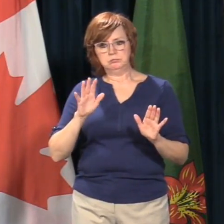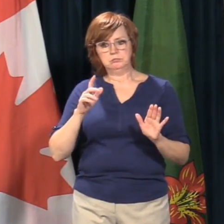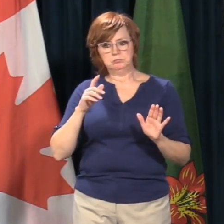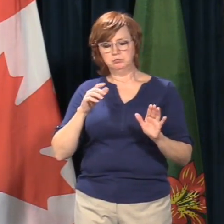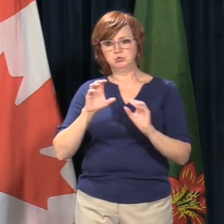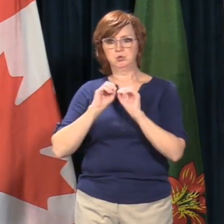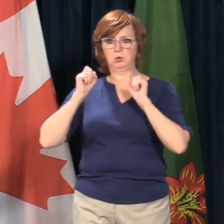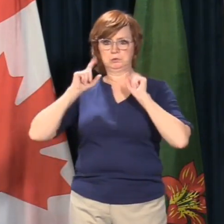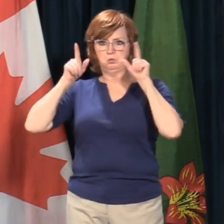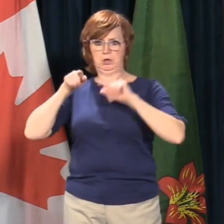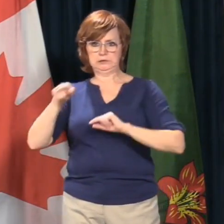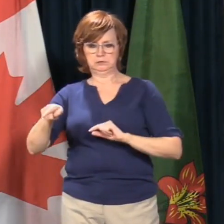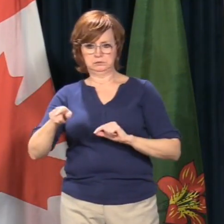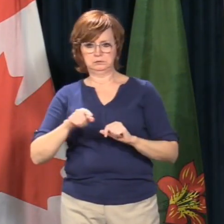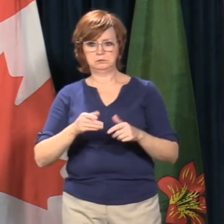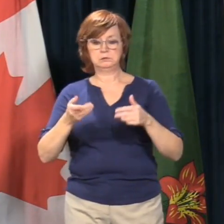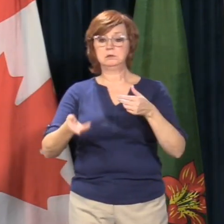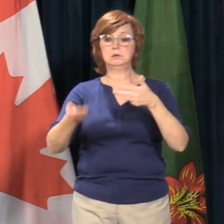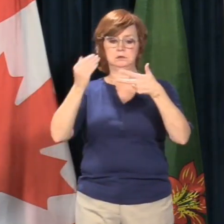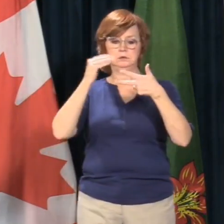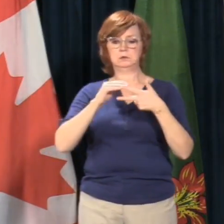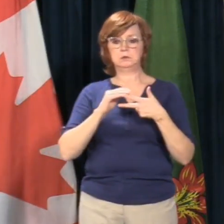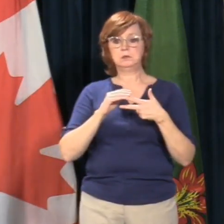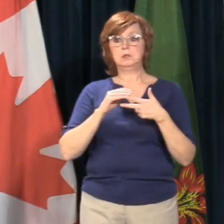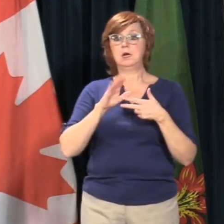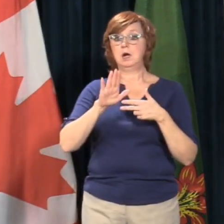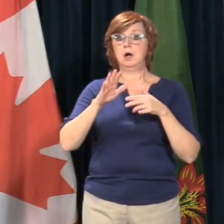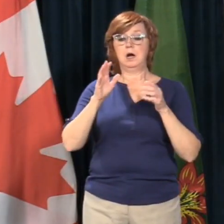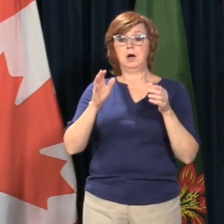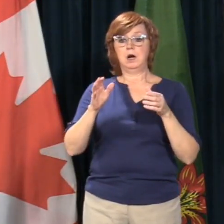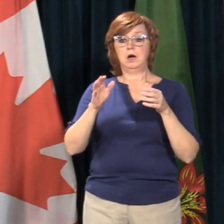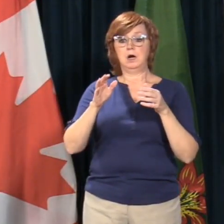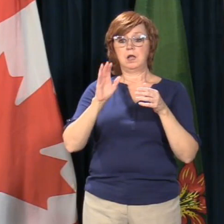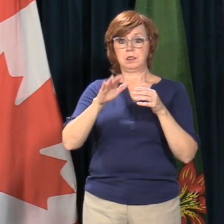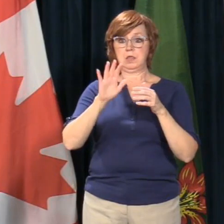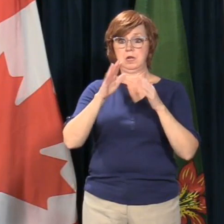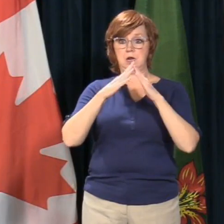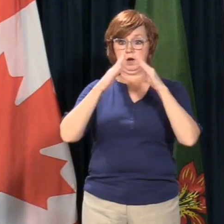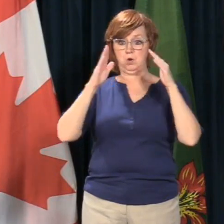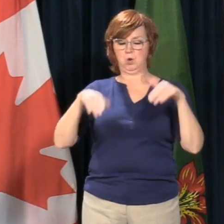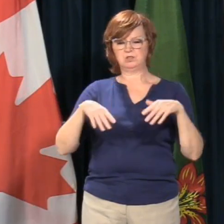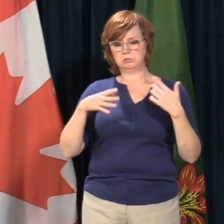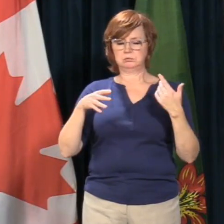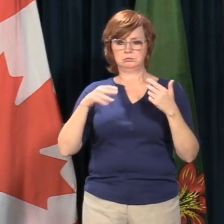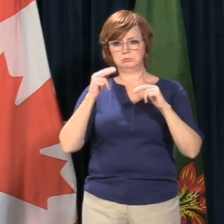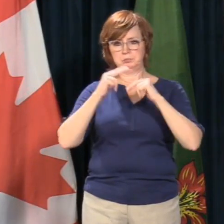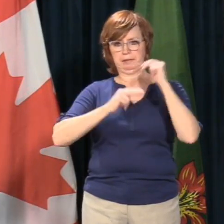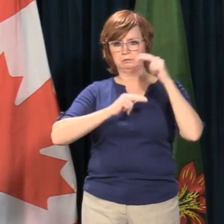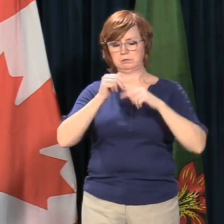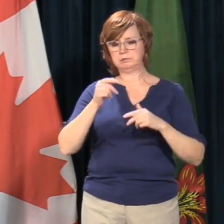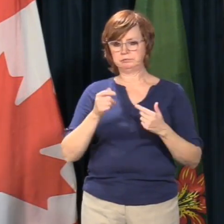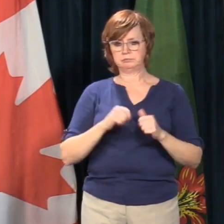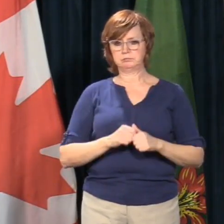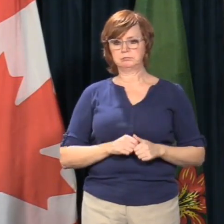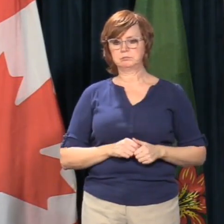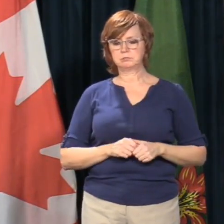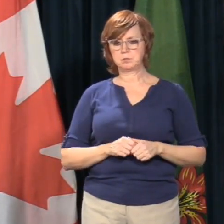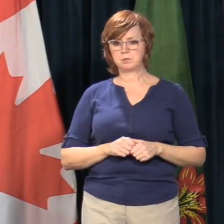the outbreak itself in the healthcare facility, there is specific measures that have been